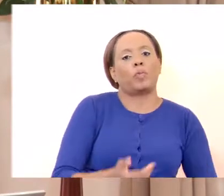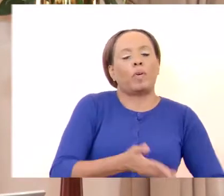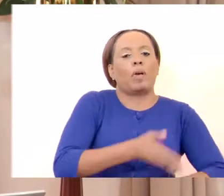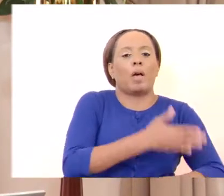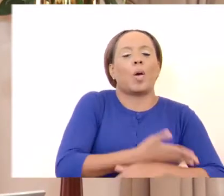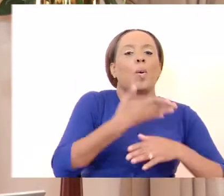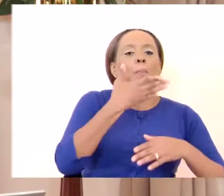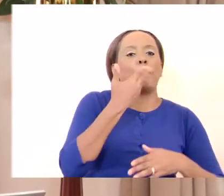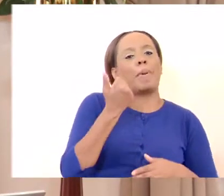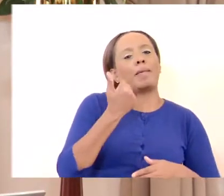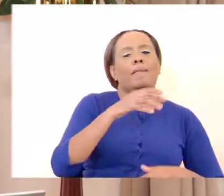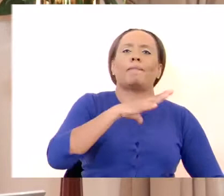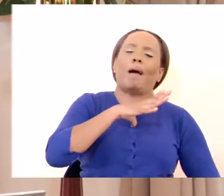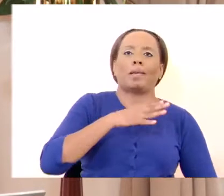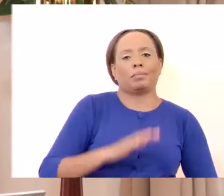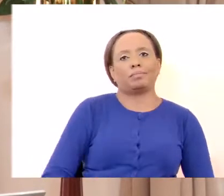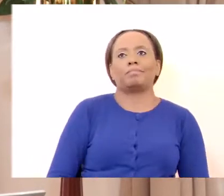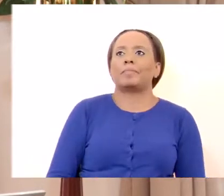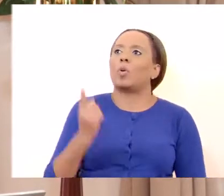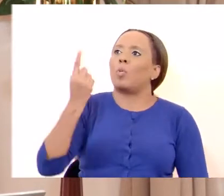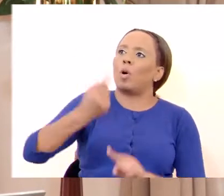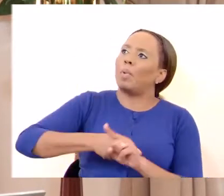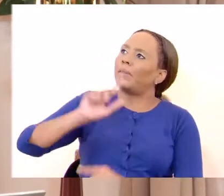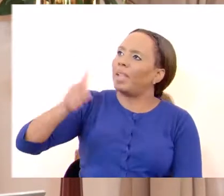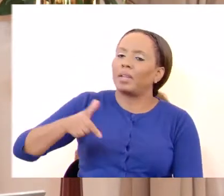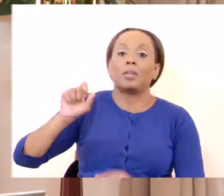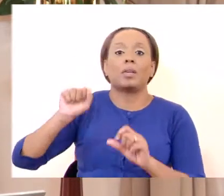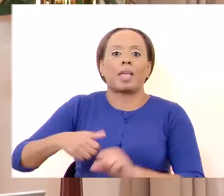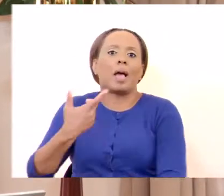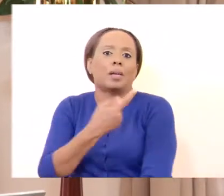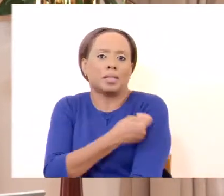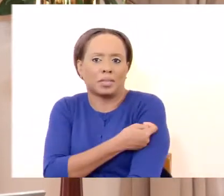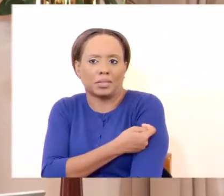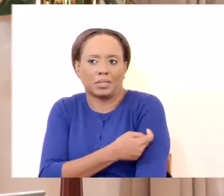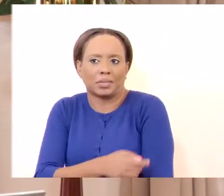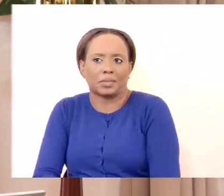current infection or whether you've had past infection.